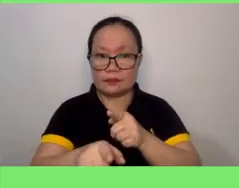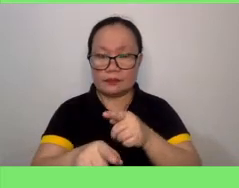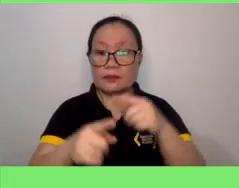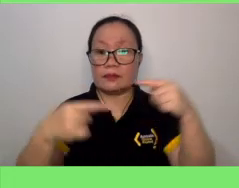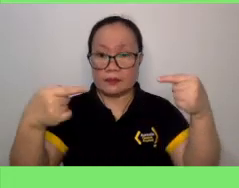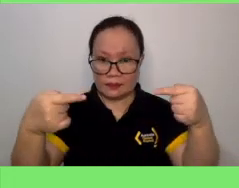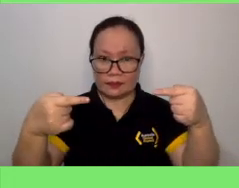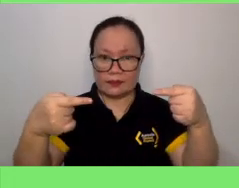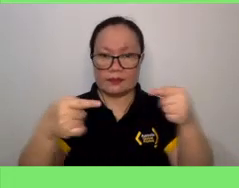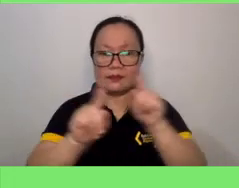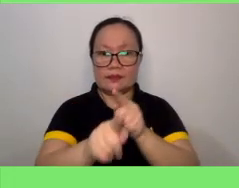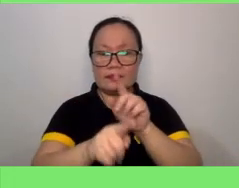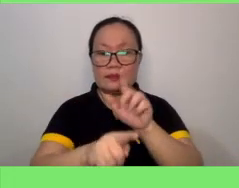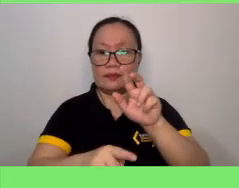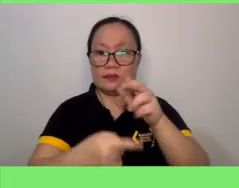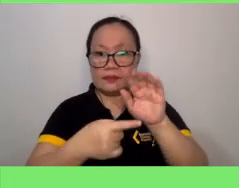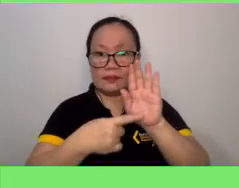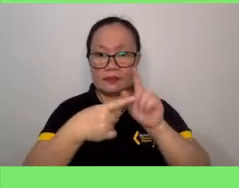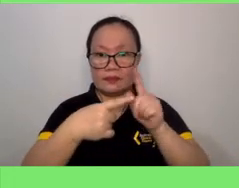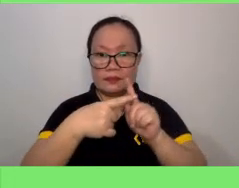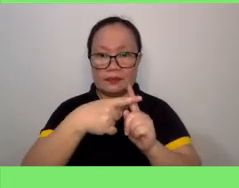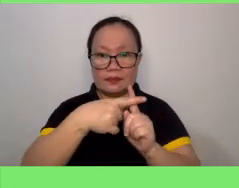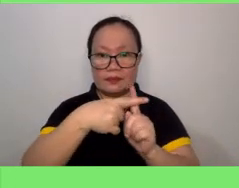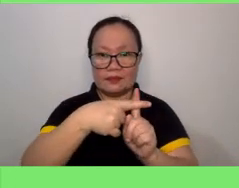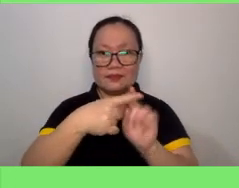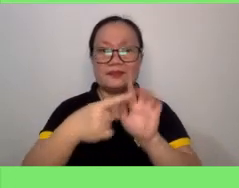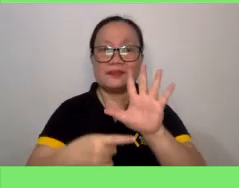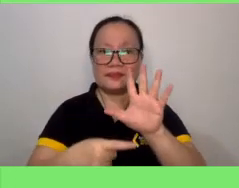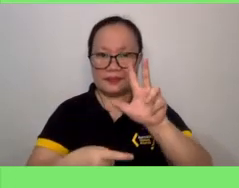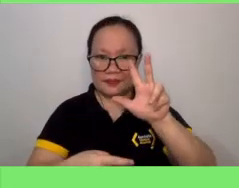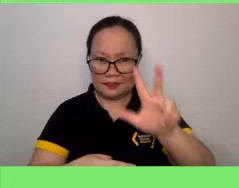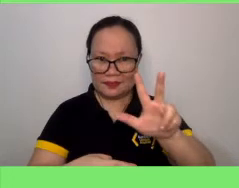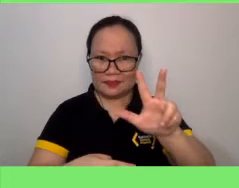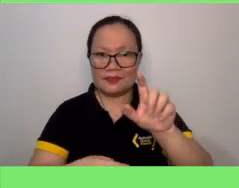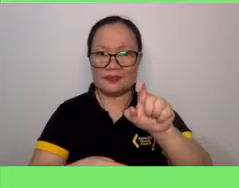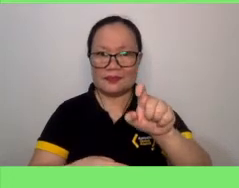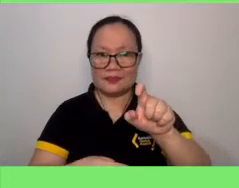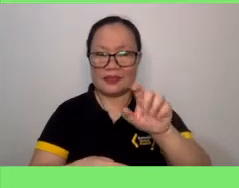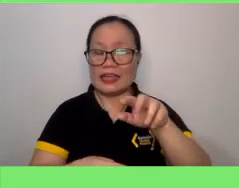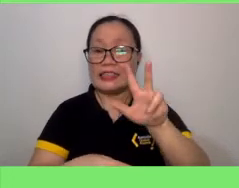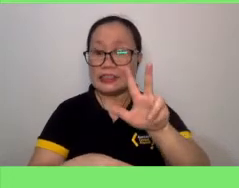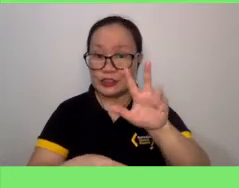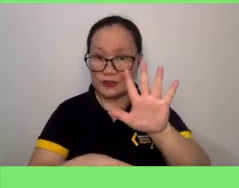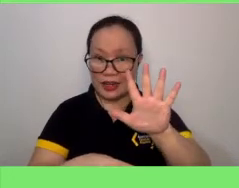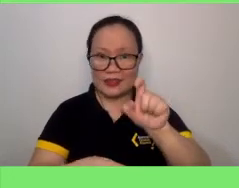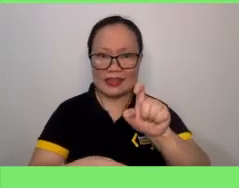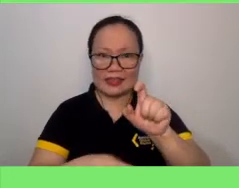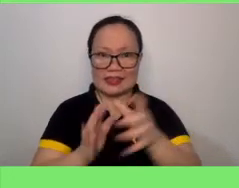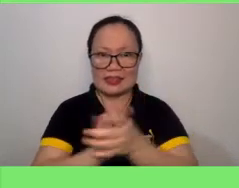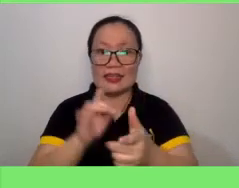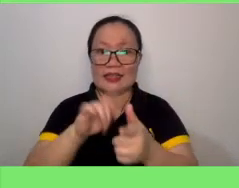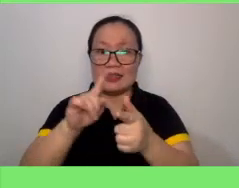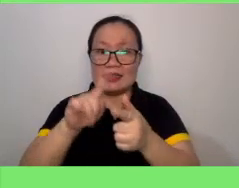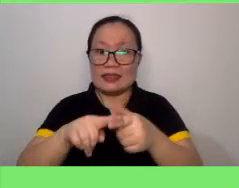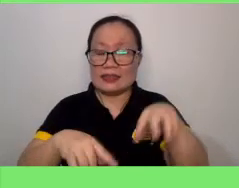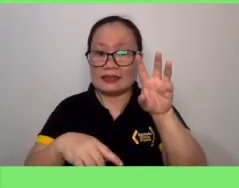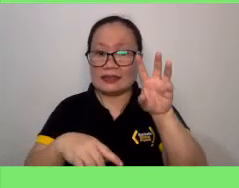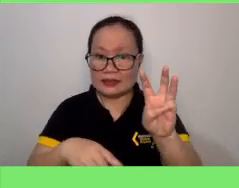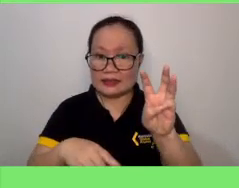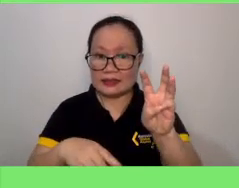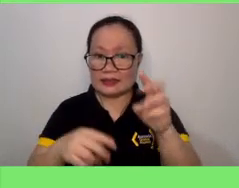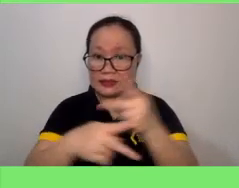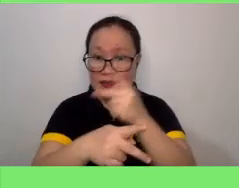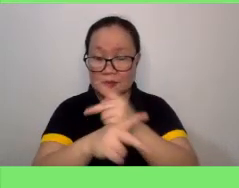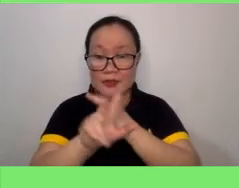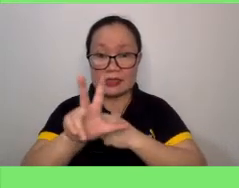times 3x, this is positive 18x, and 6 times negative 7, this is negative 42. So, again, by